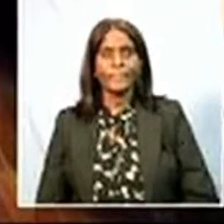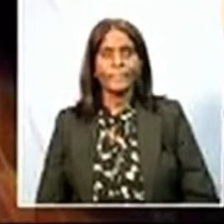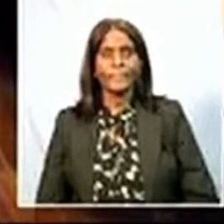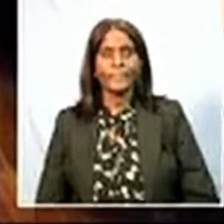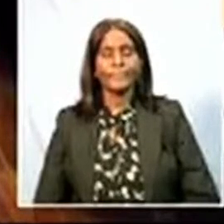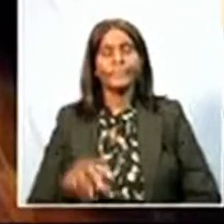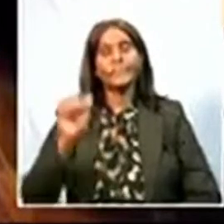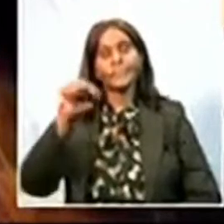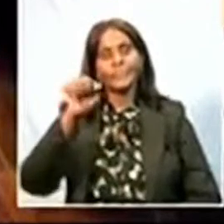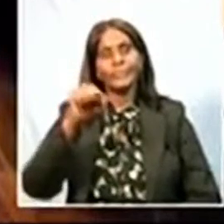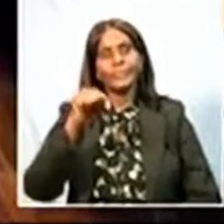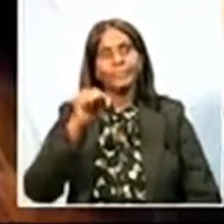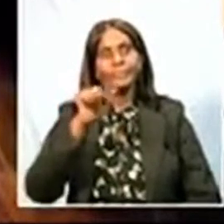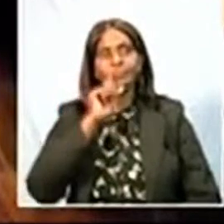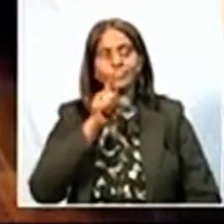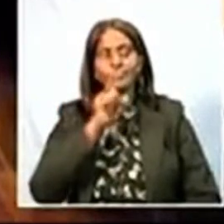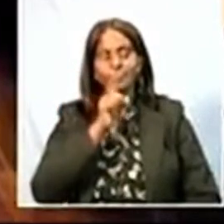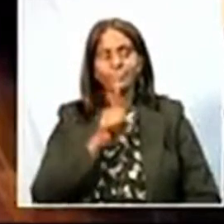Yes.